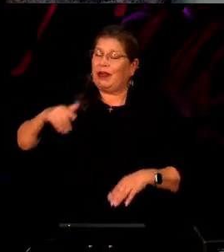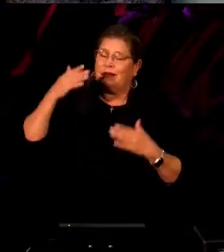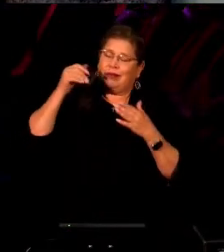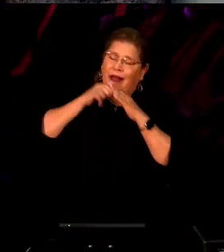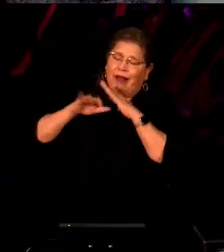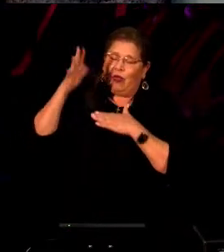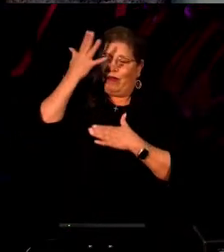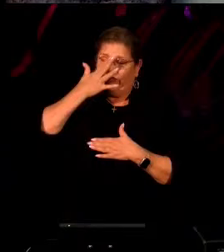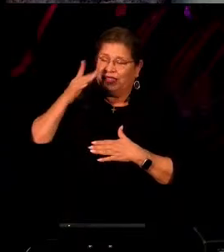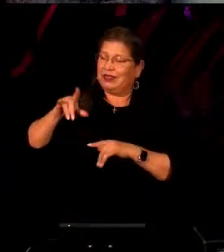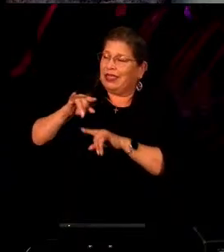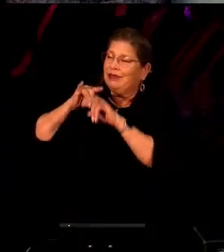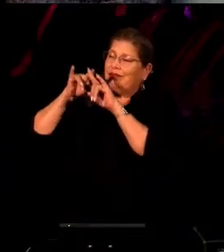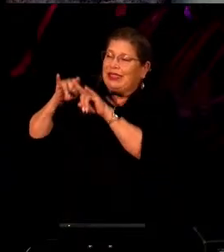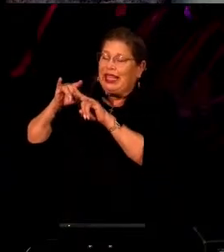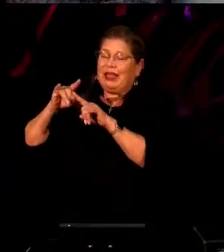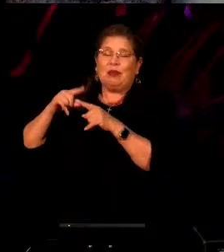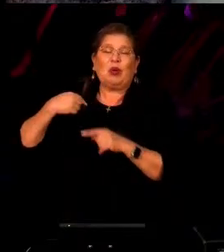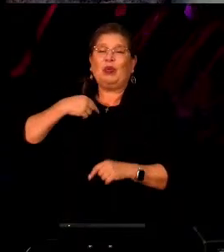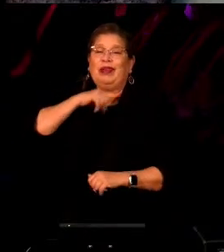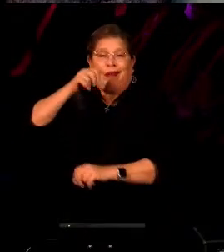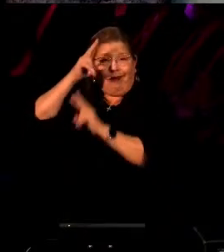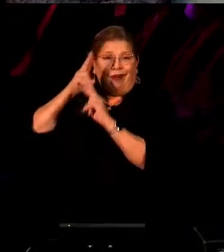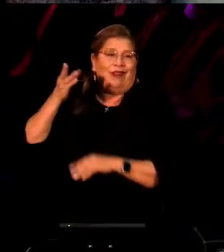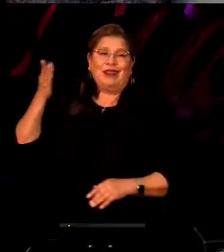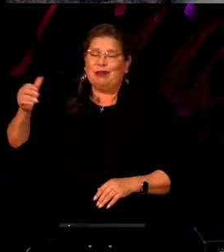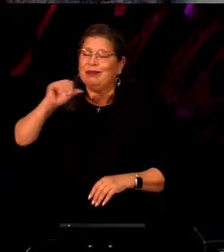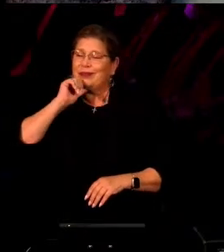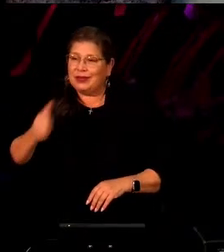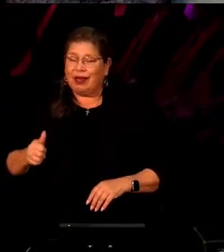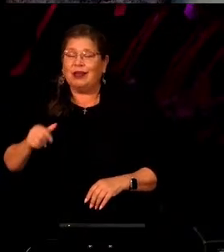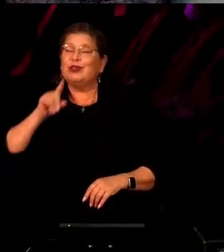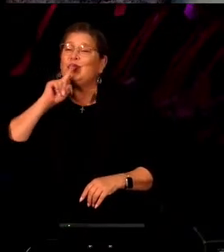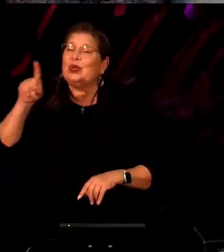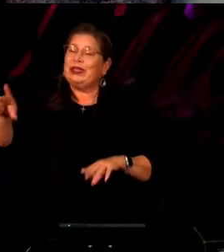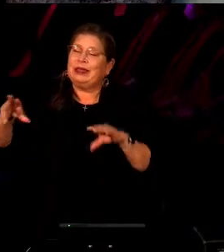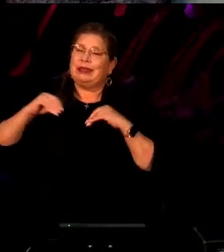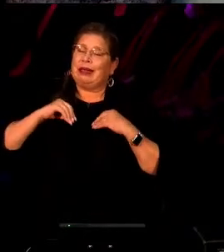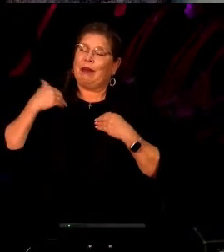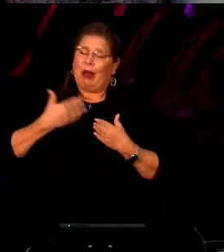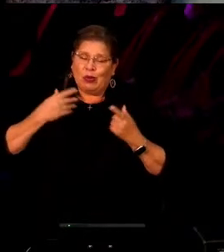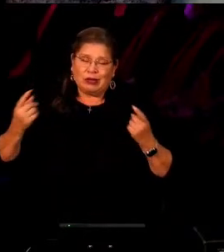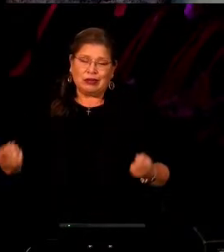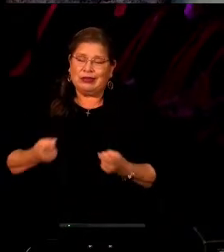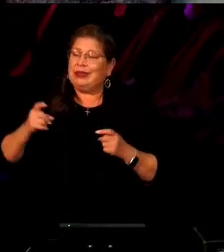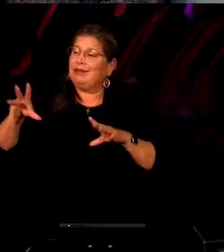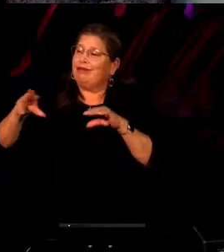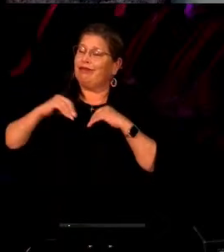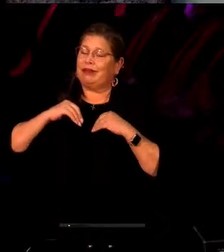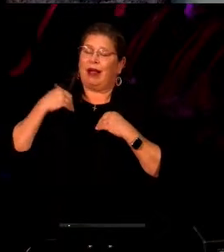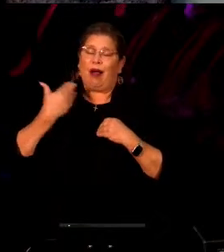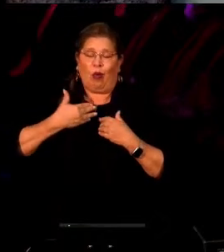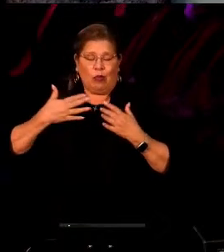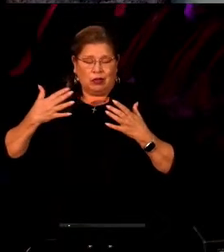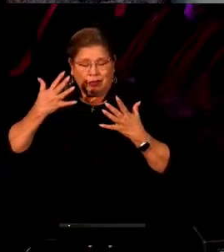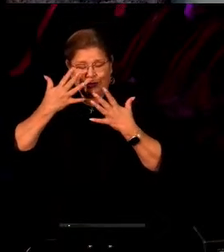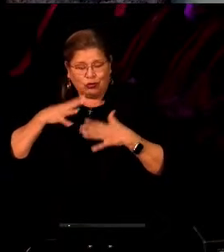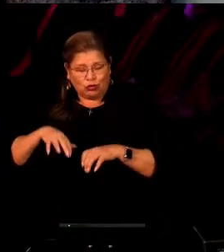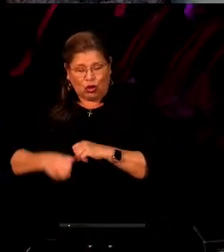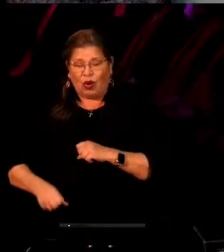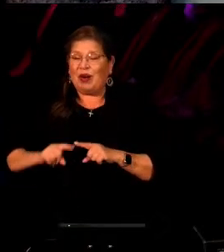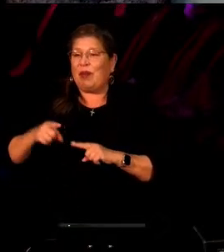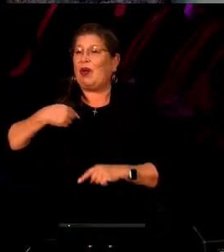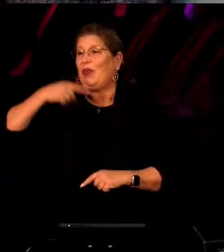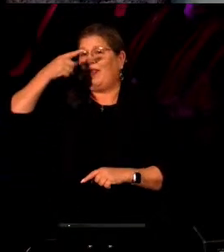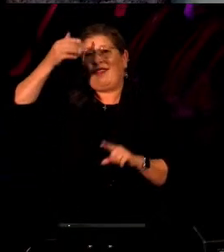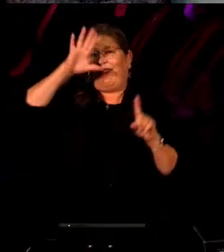was despised and we esteemed him not. Surely he took up our infirmities and carried our sorrows, yet we considered him stricken